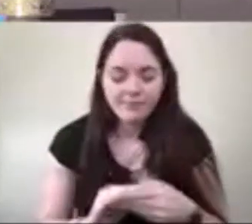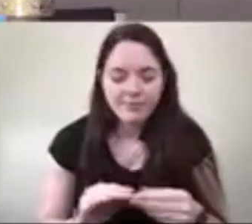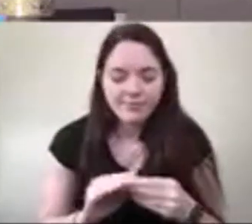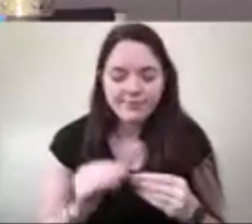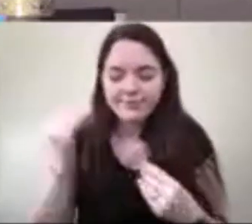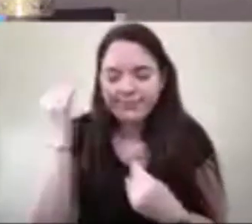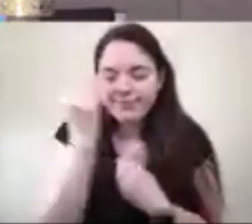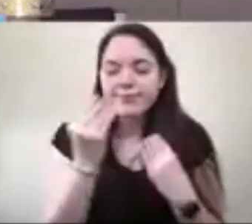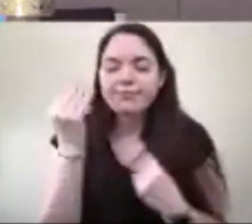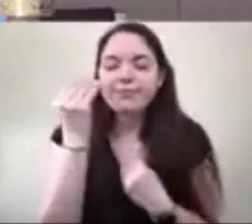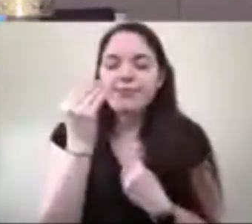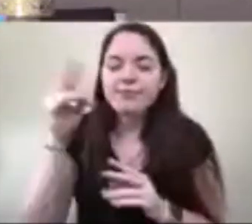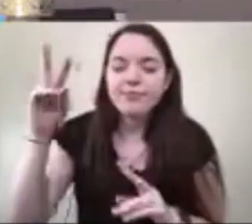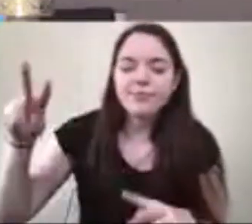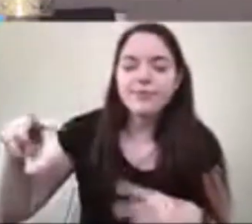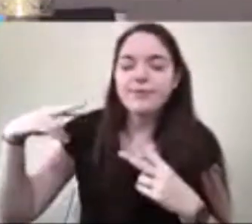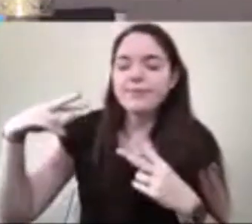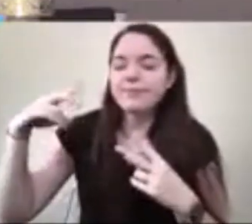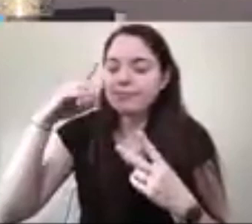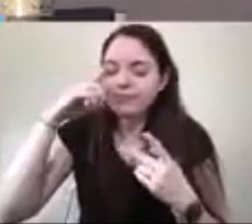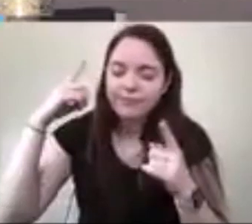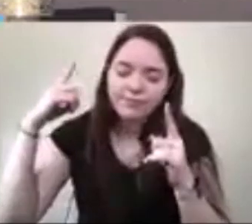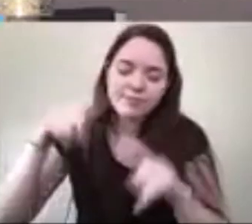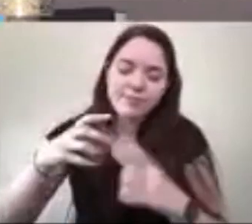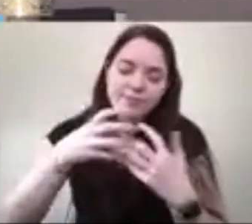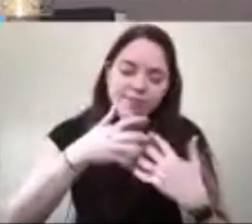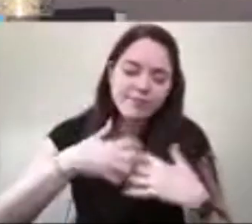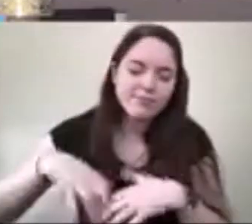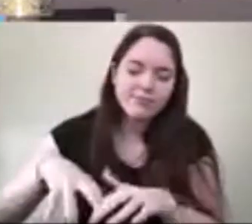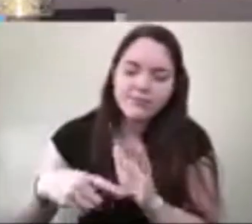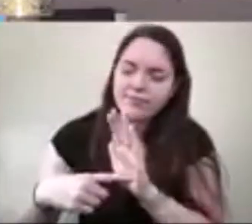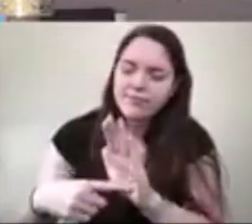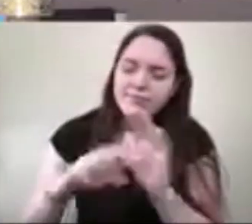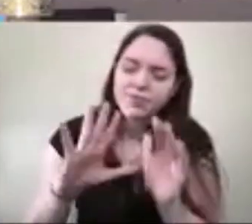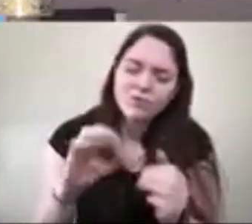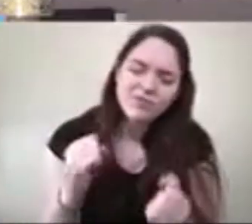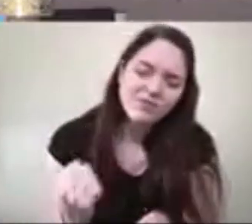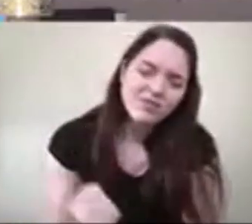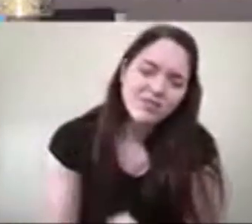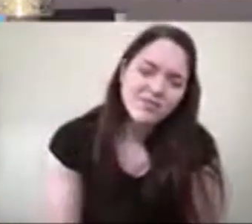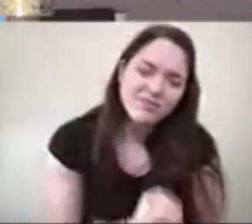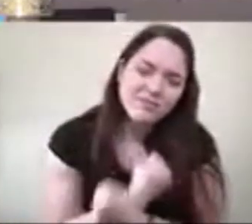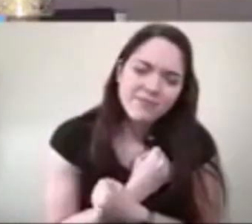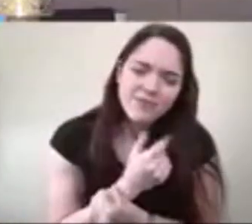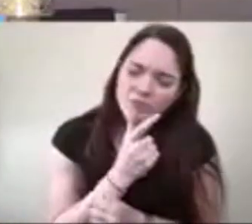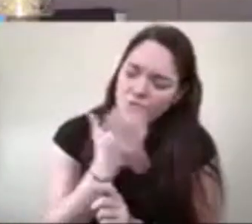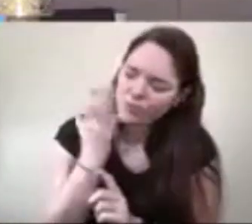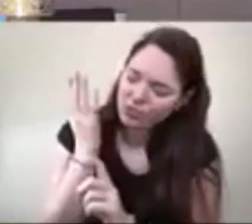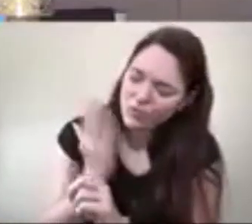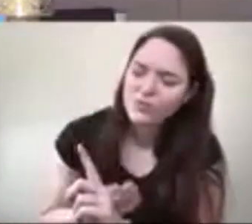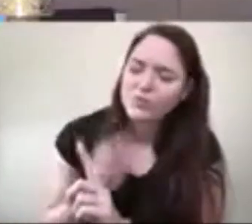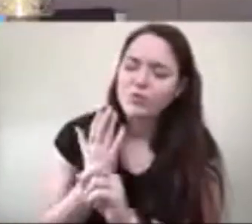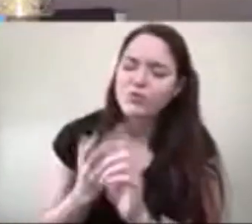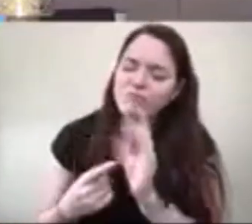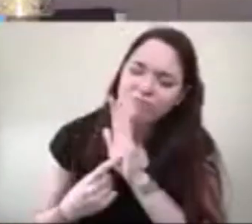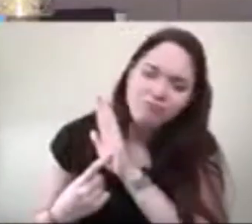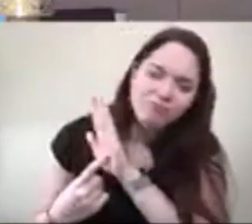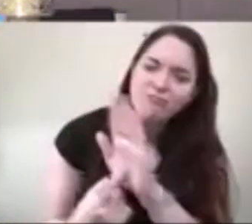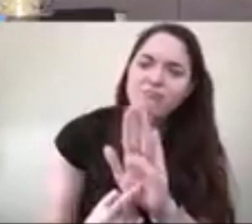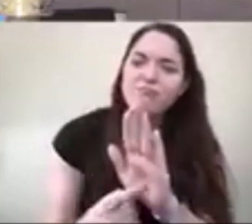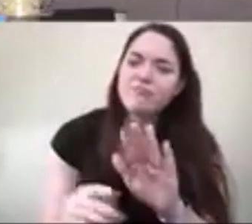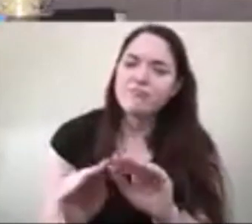meditations of my heart will be in alignment with your love and who you are and who you invite us to